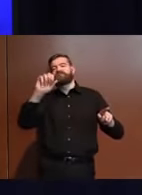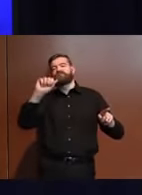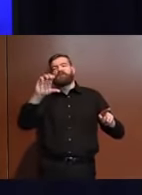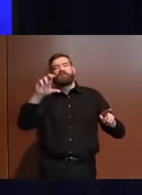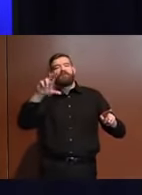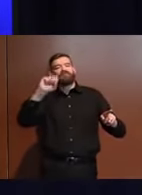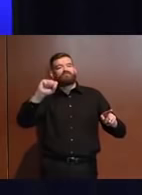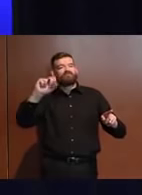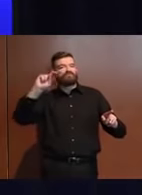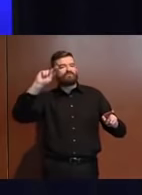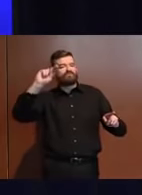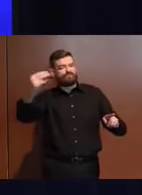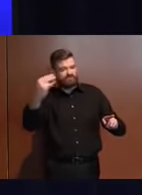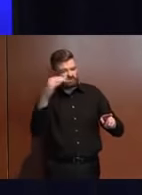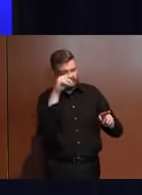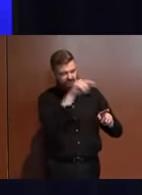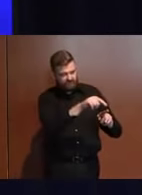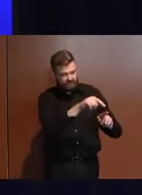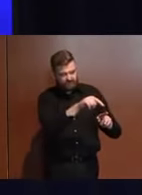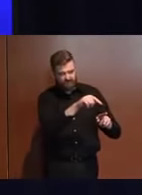goes, we had